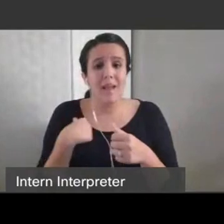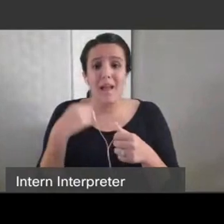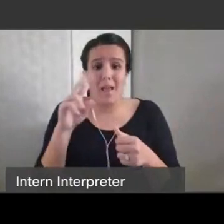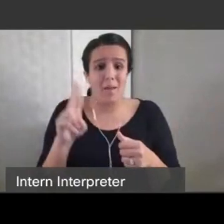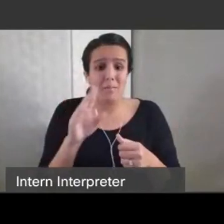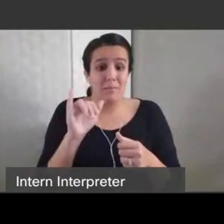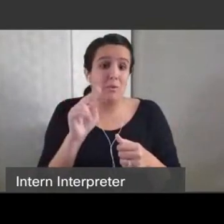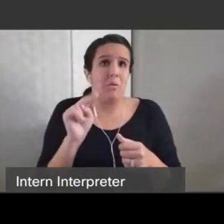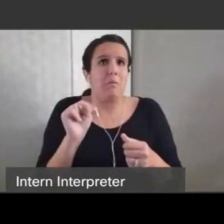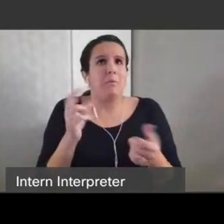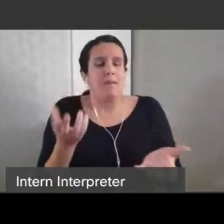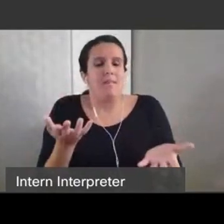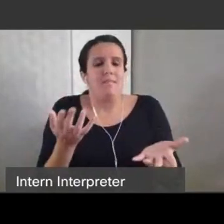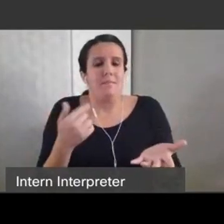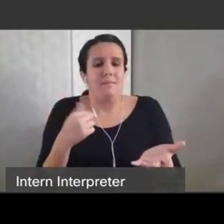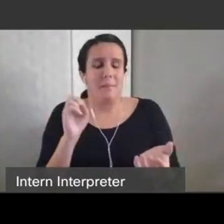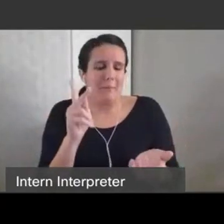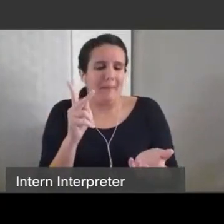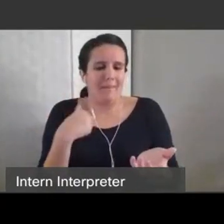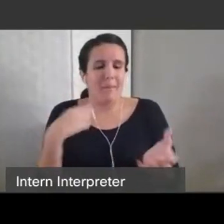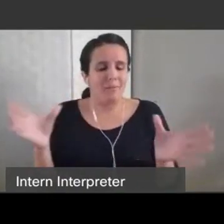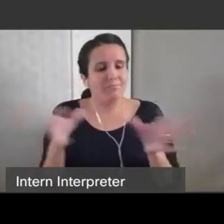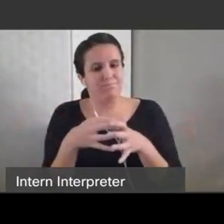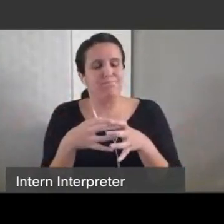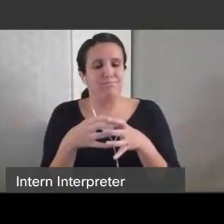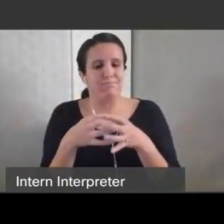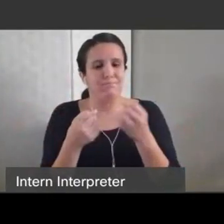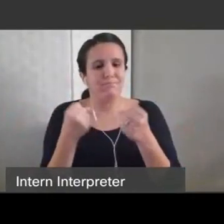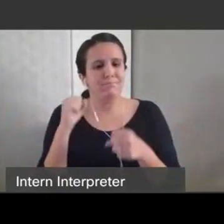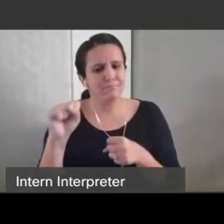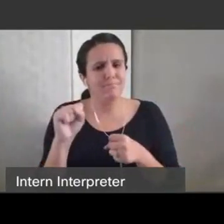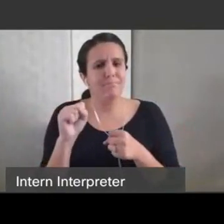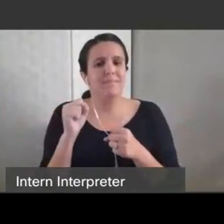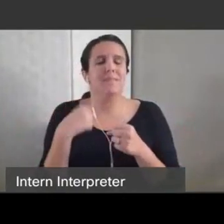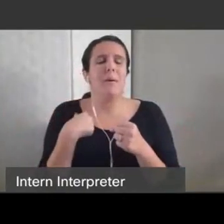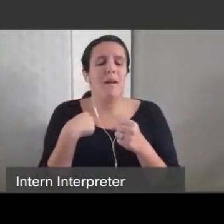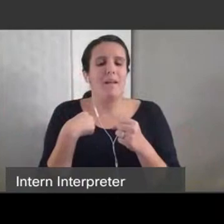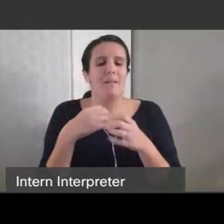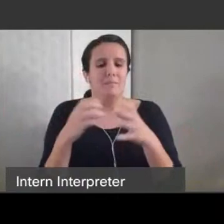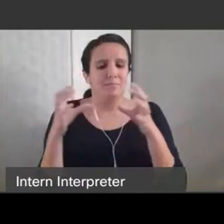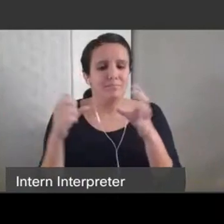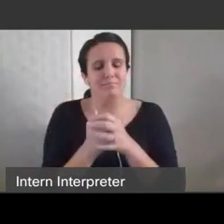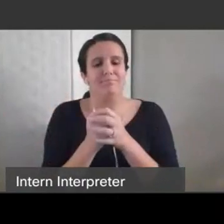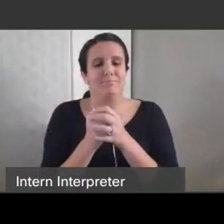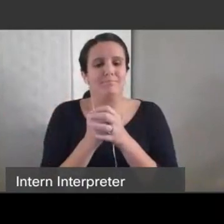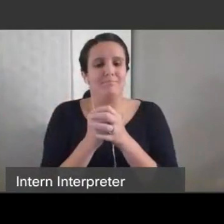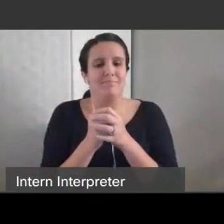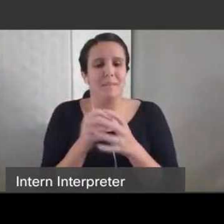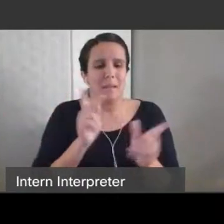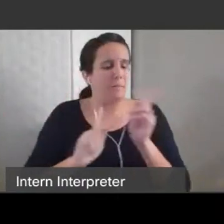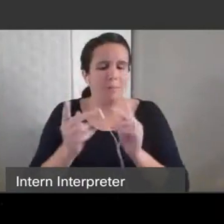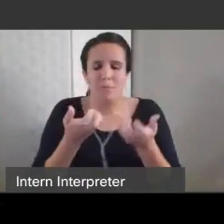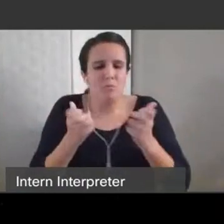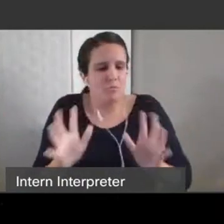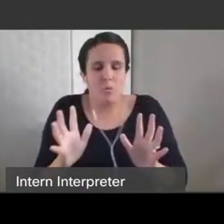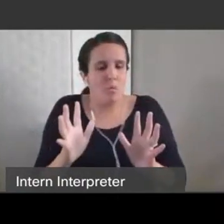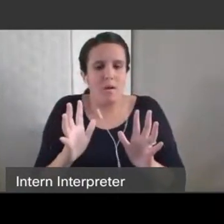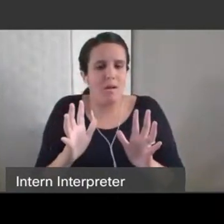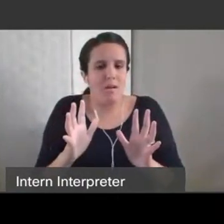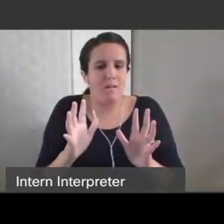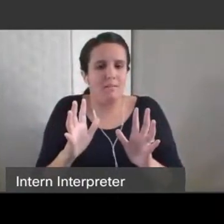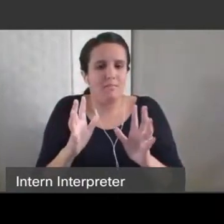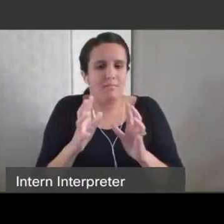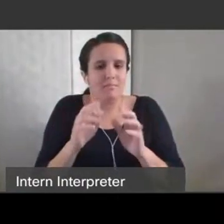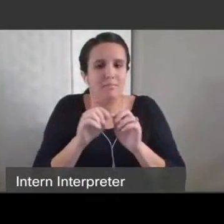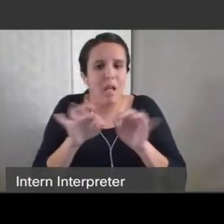union. Okay? But solidarity means sticking together. These people don't want to go nowhere. They want to